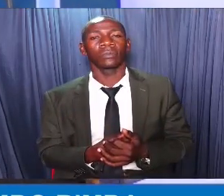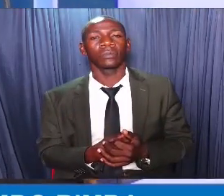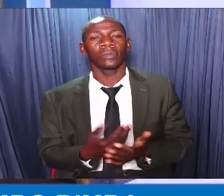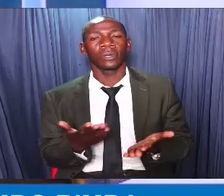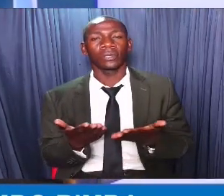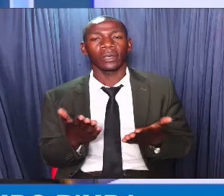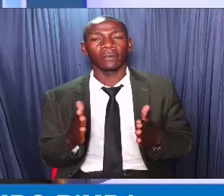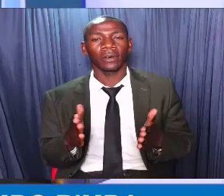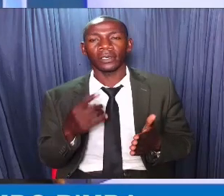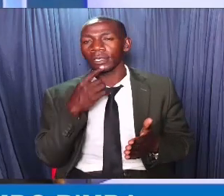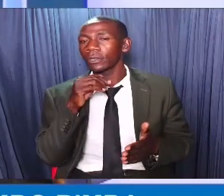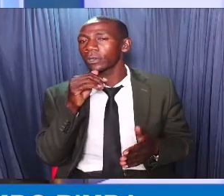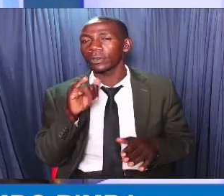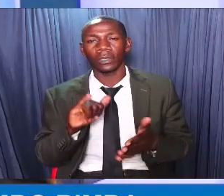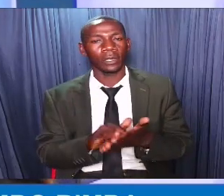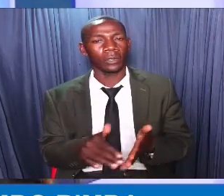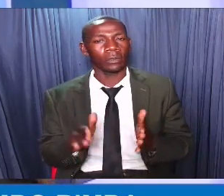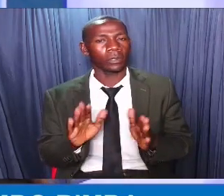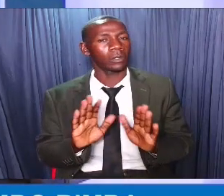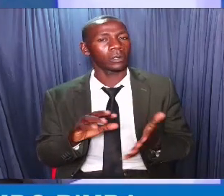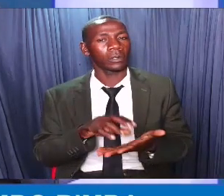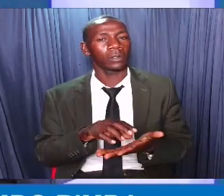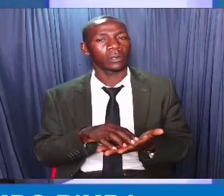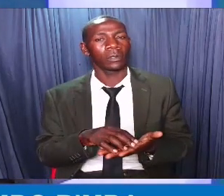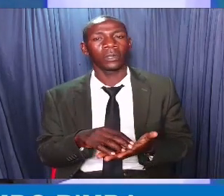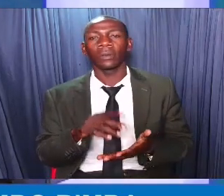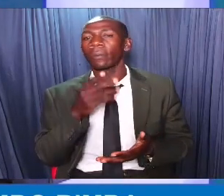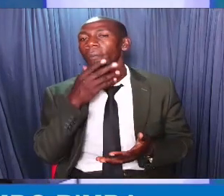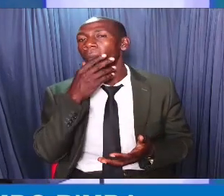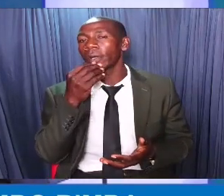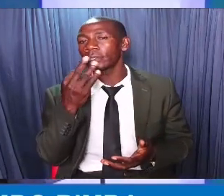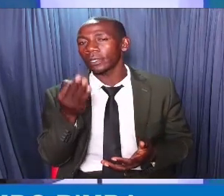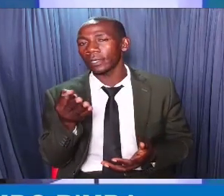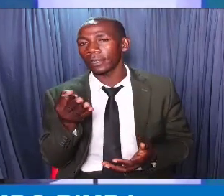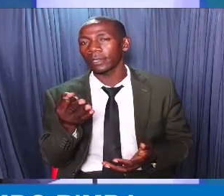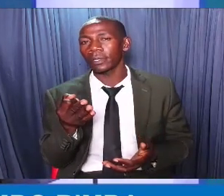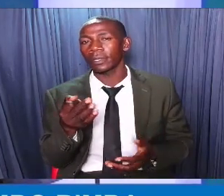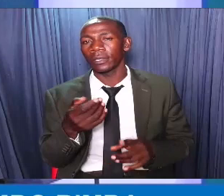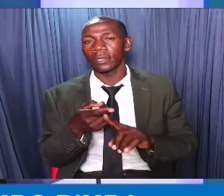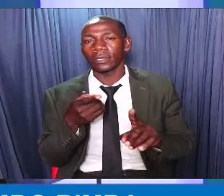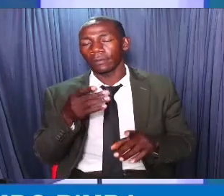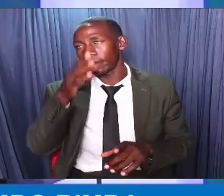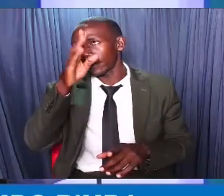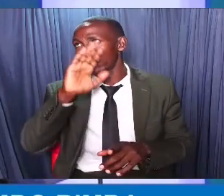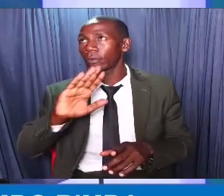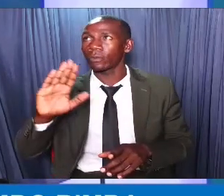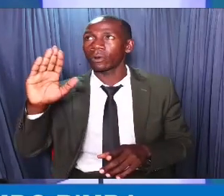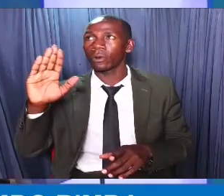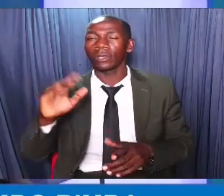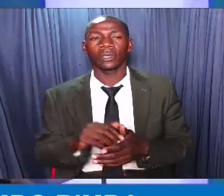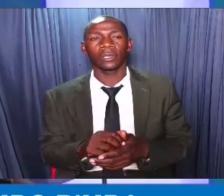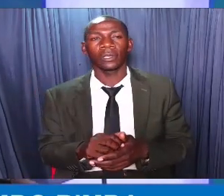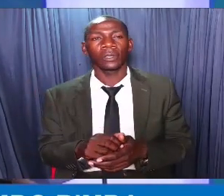Watumishi wakamwambia sivyo. The servants told him that's not the case. Asemalo yule. What the man of God says. Limetoka kwa Mungu. Has normally come from